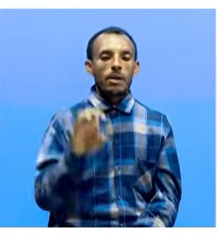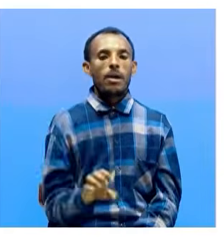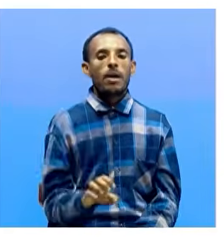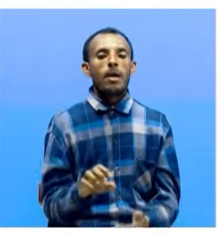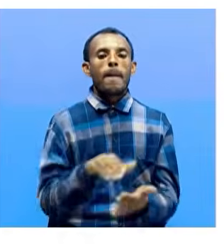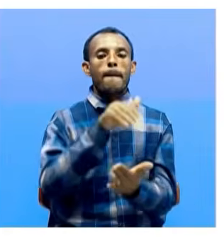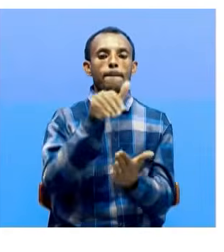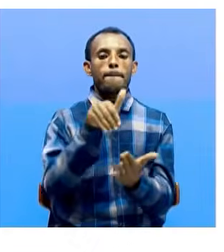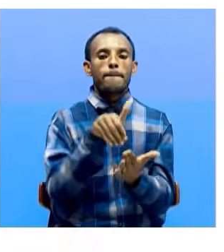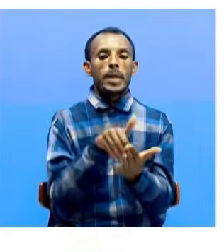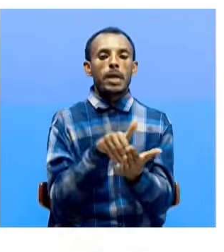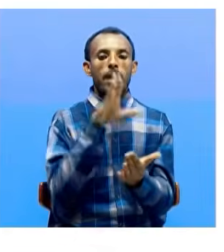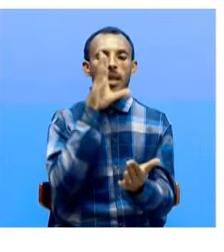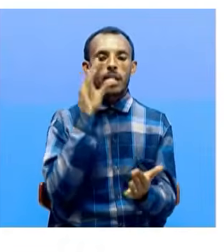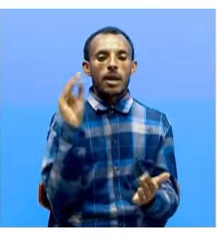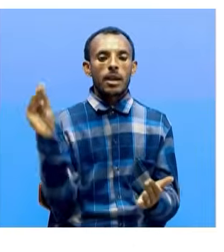median, and